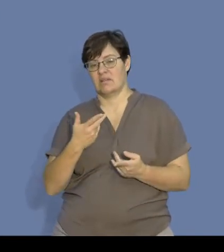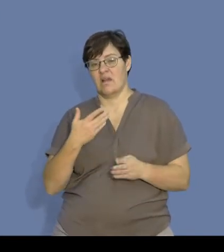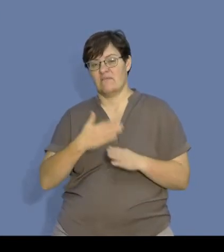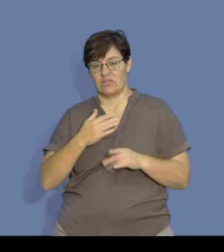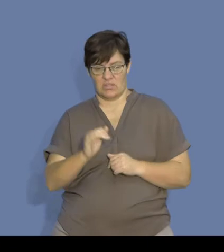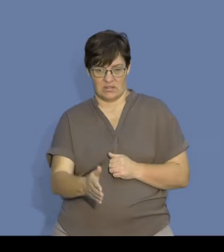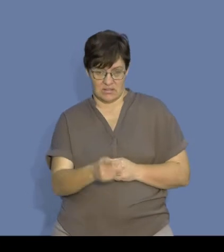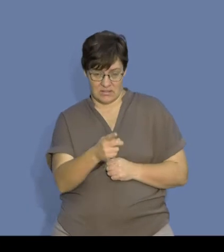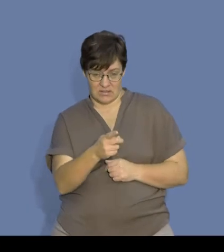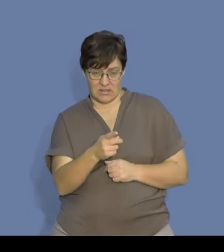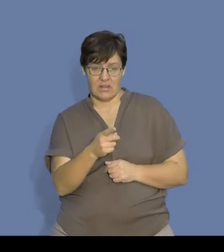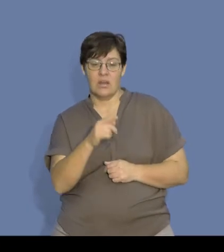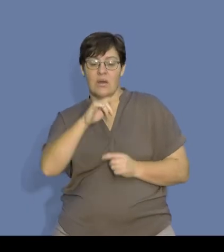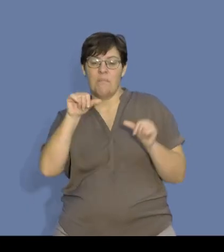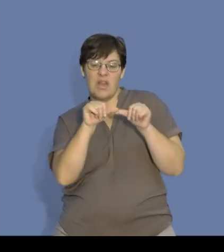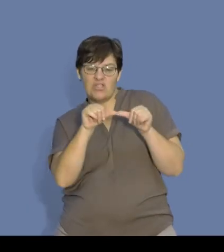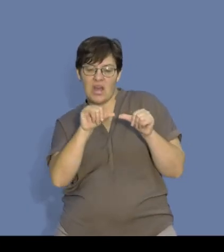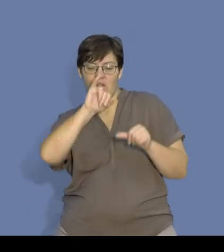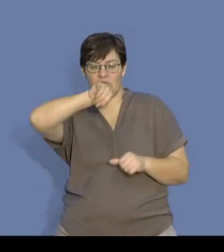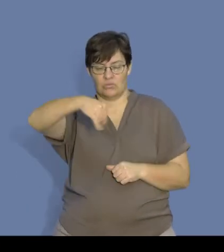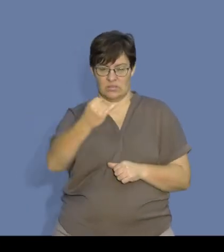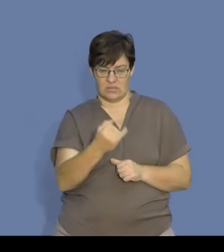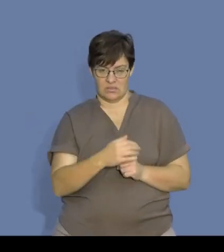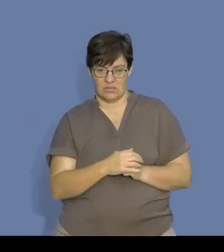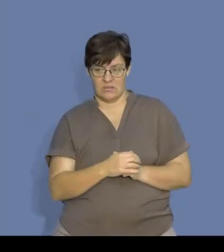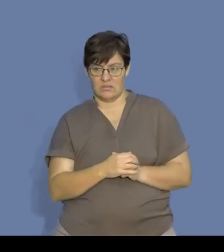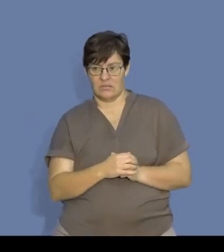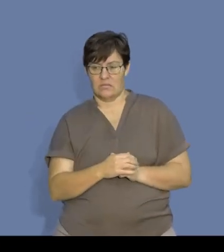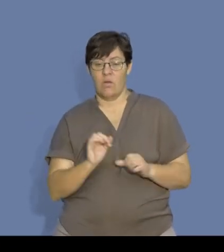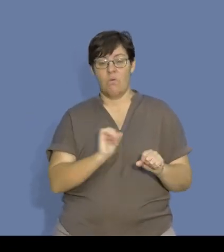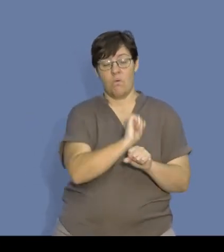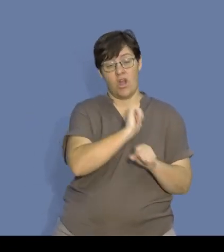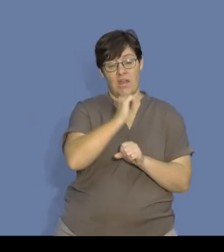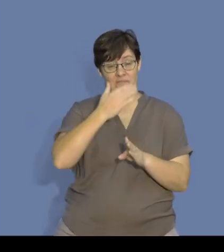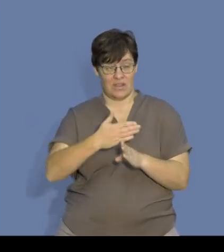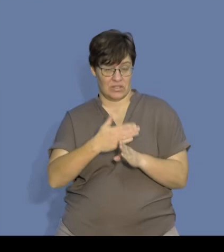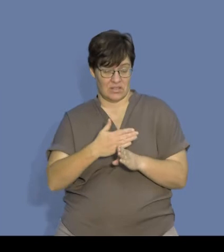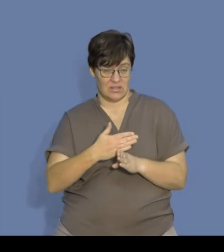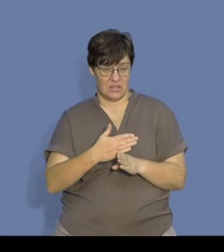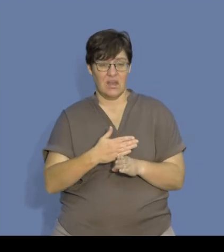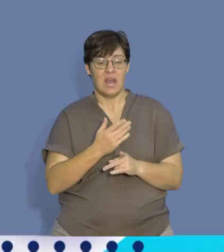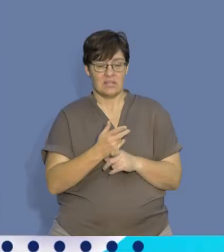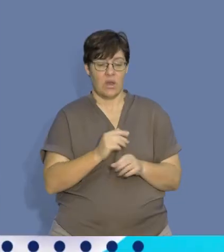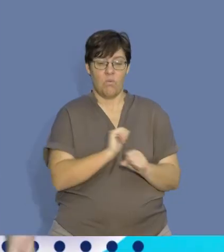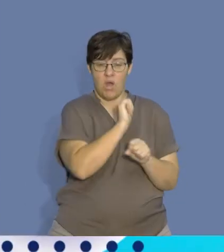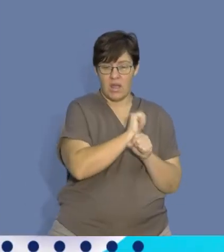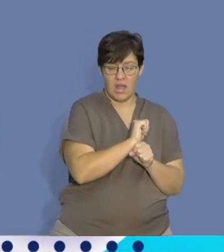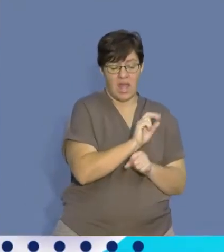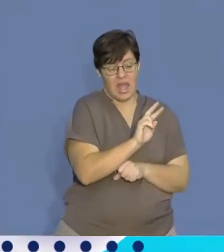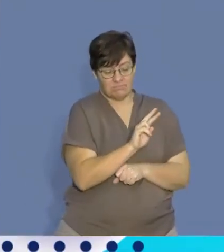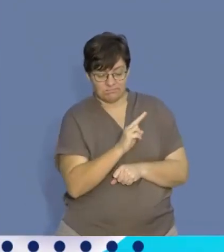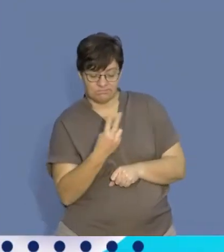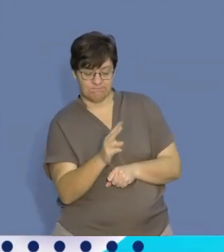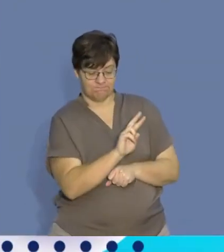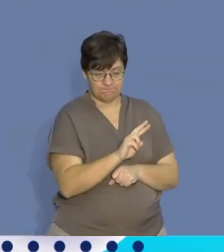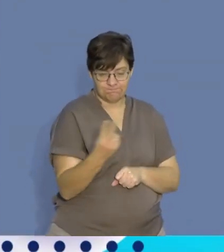joules, because it's energy. Work is the transfer of energy. So we call this